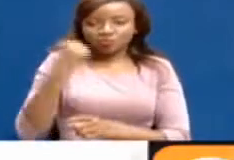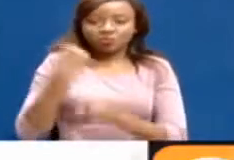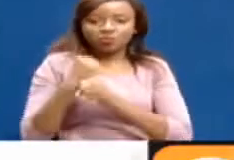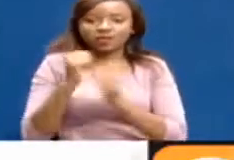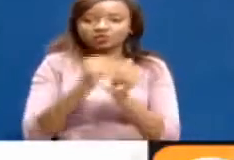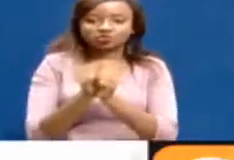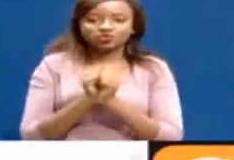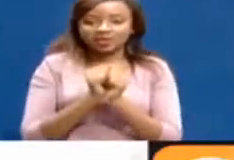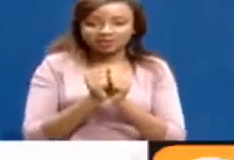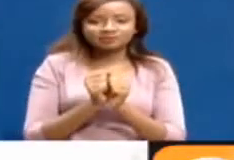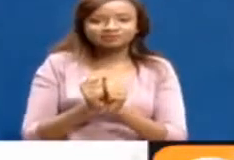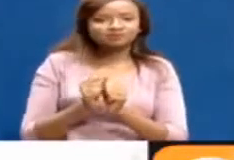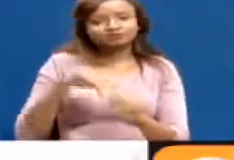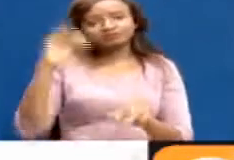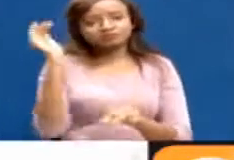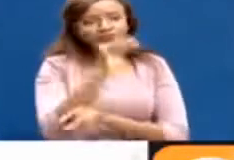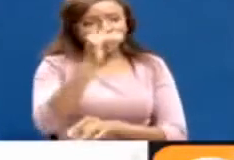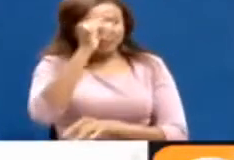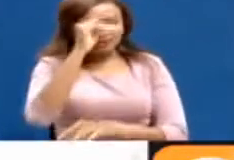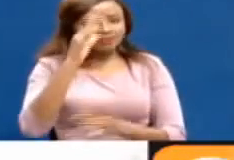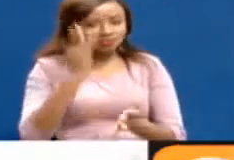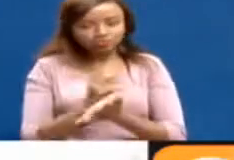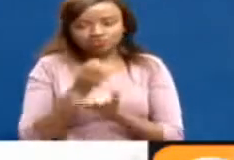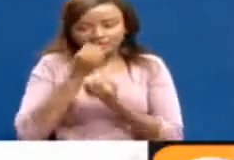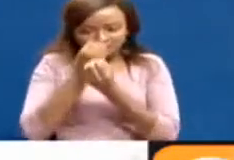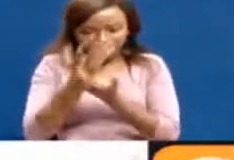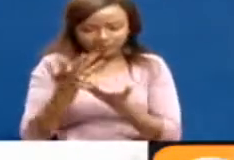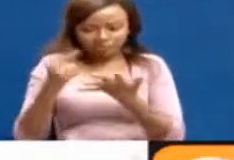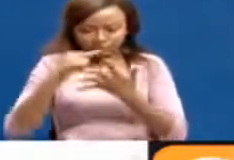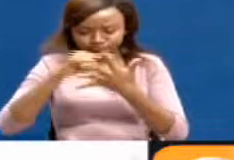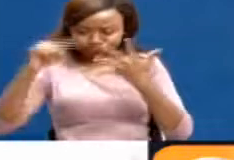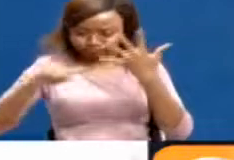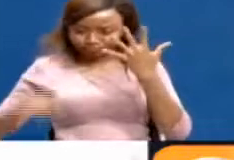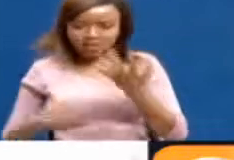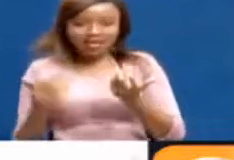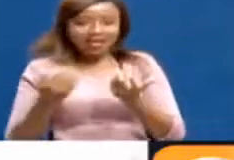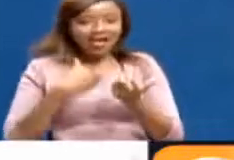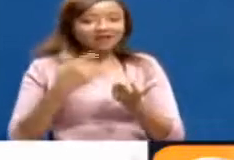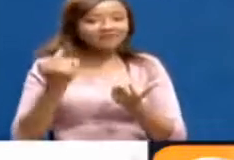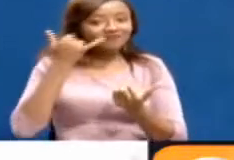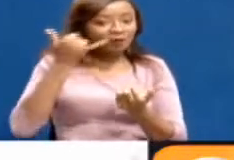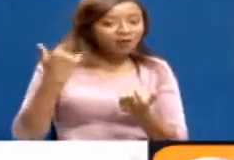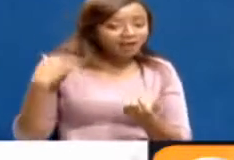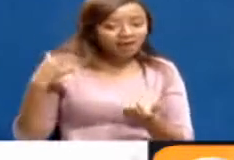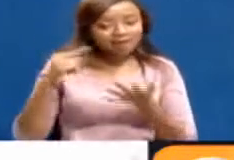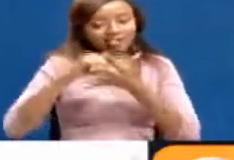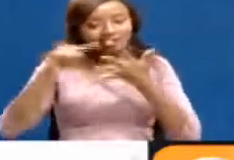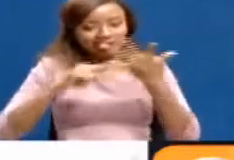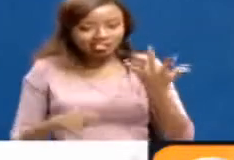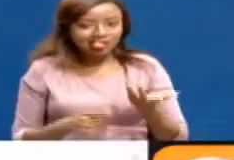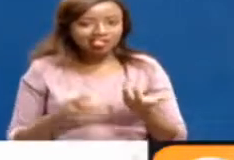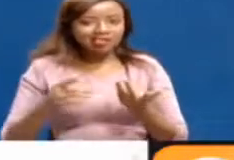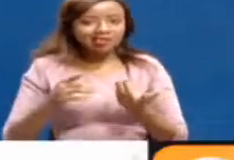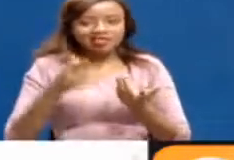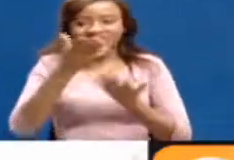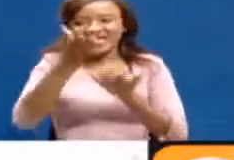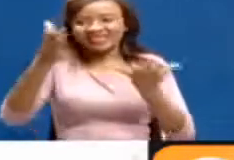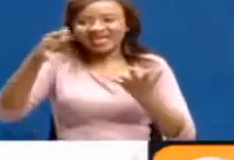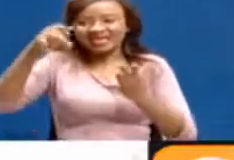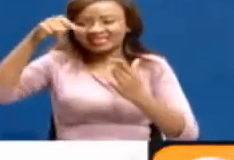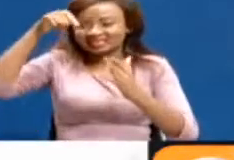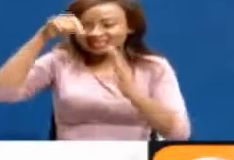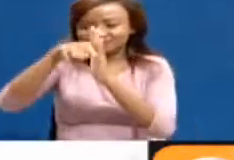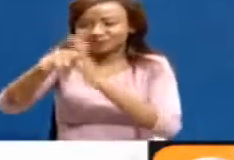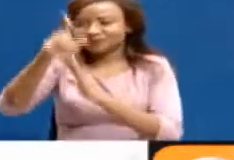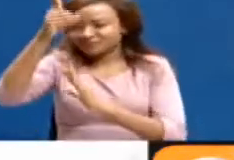can ask government, given the fact that you have this information, you have these contacts, you have a structure that goes all the way to the village, how then